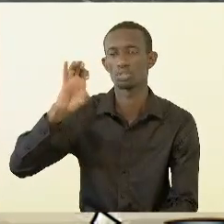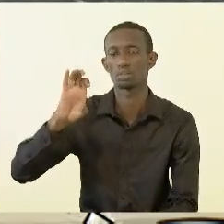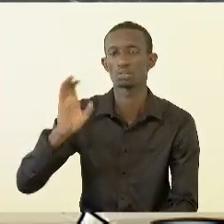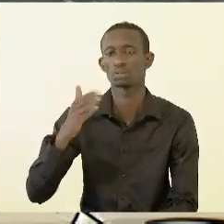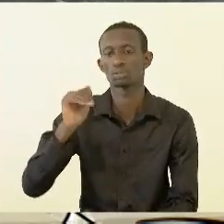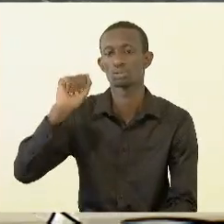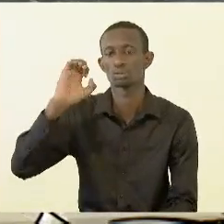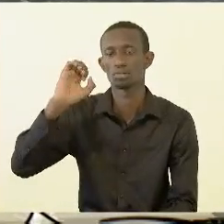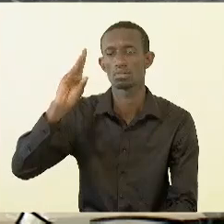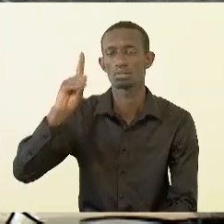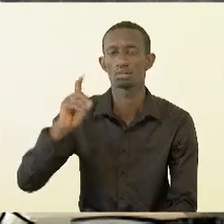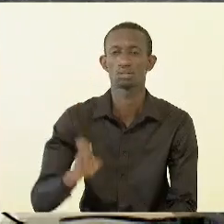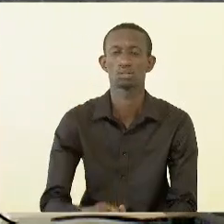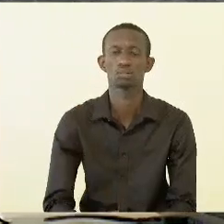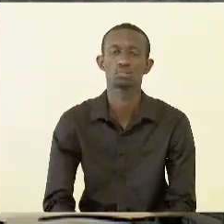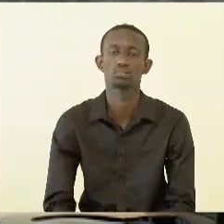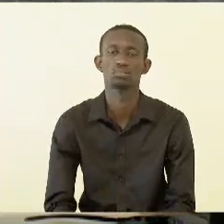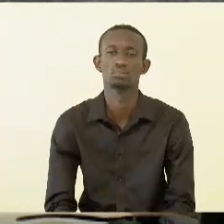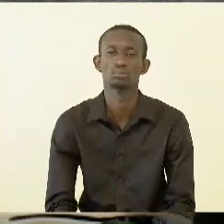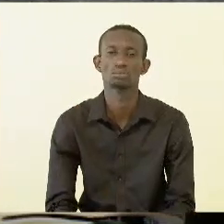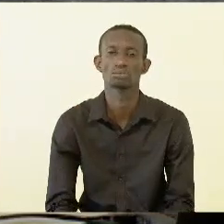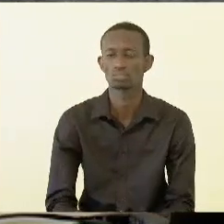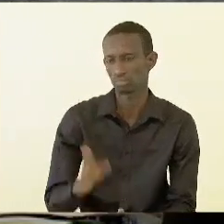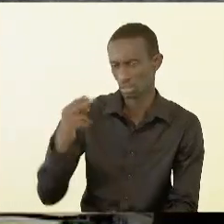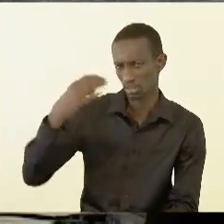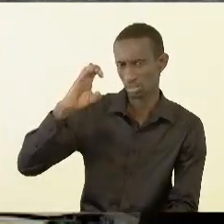acid, which is